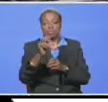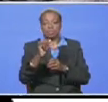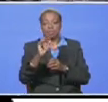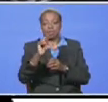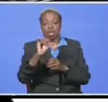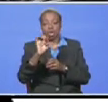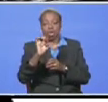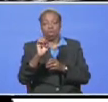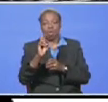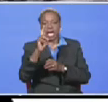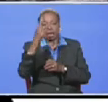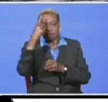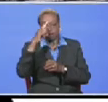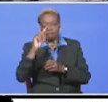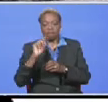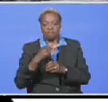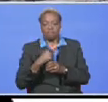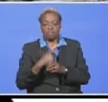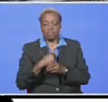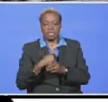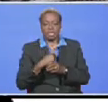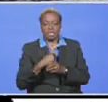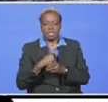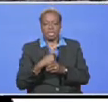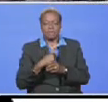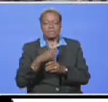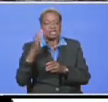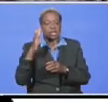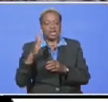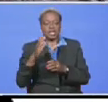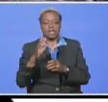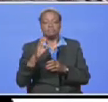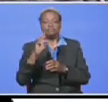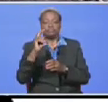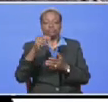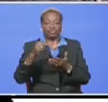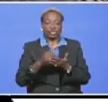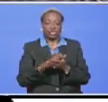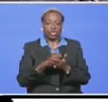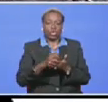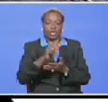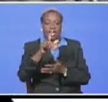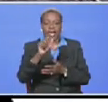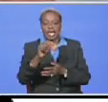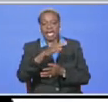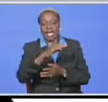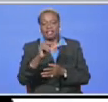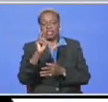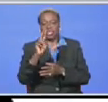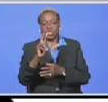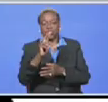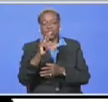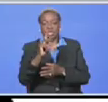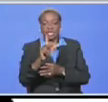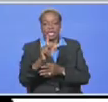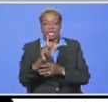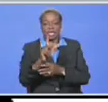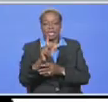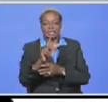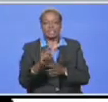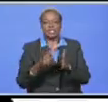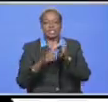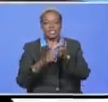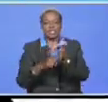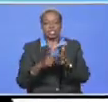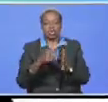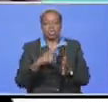dance studios in New York, LA, and the UK. And they'd be kind of like showing me a little love. And so